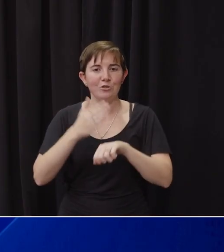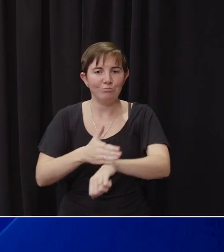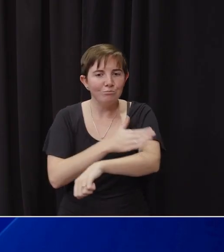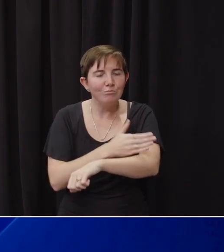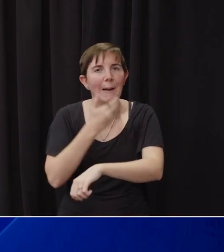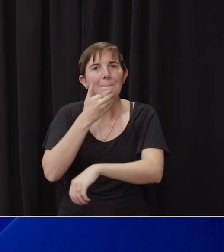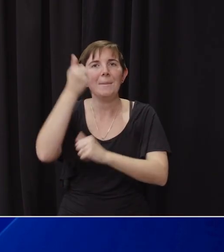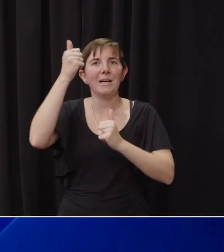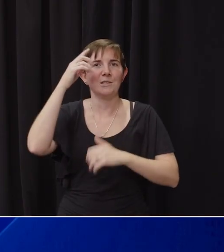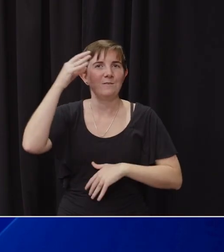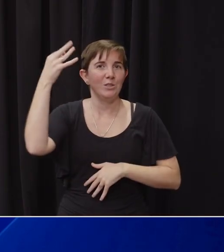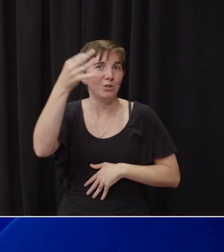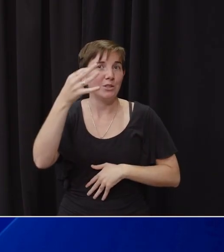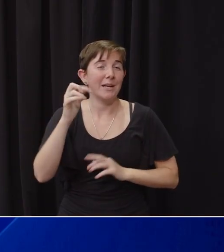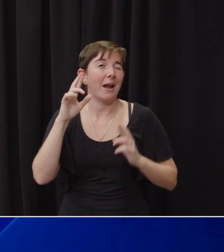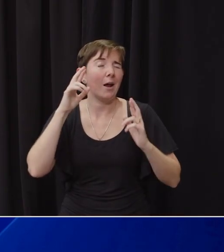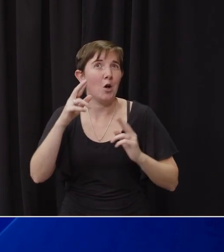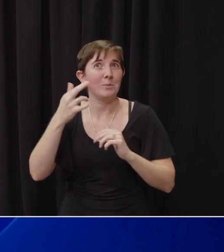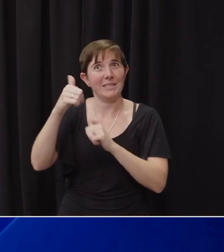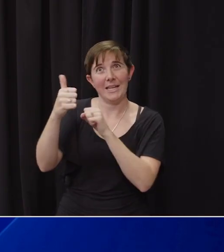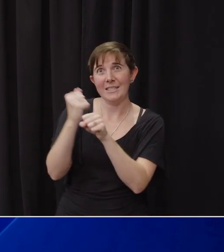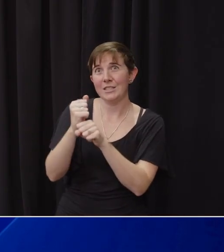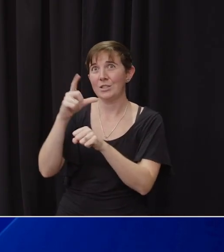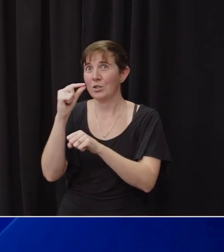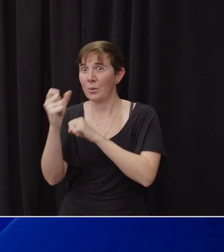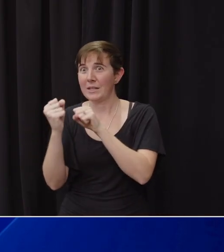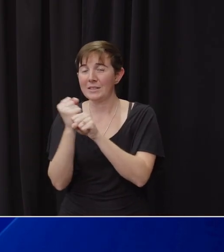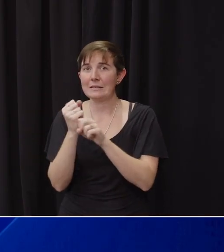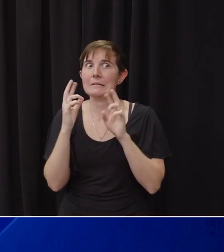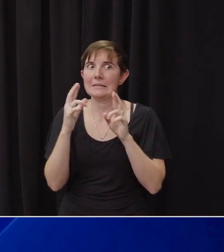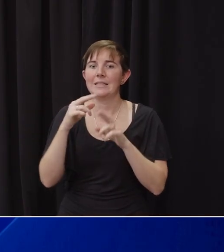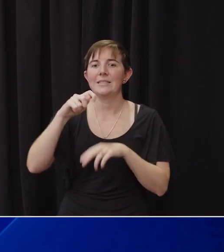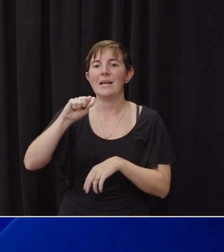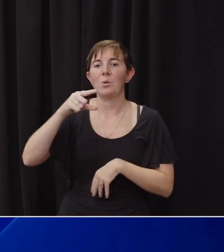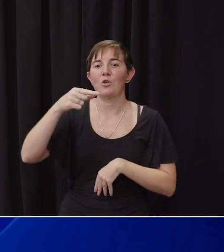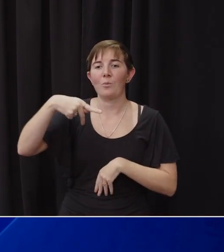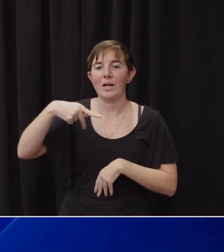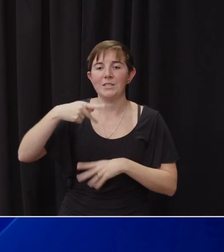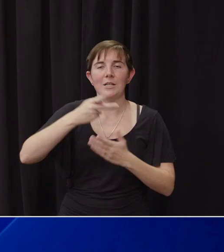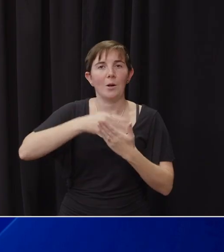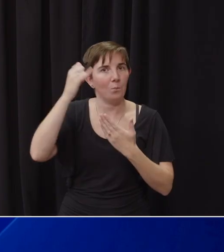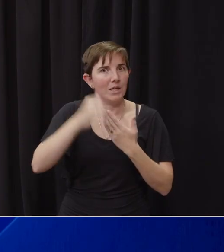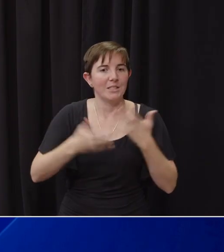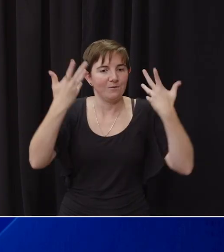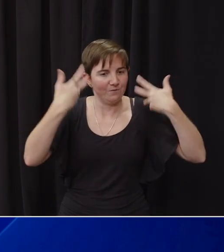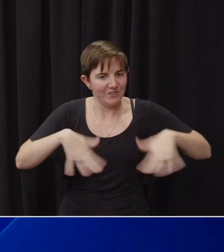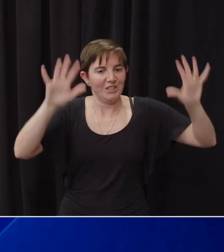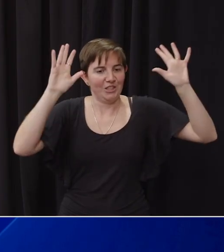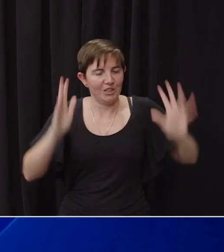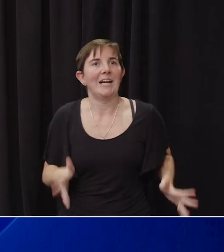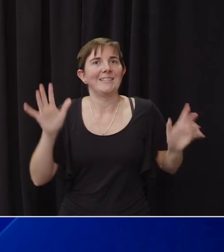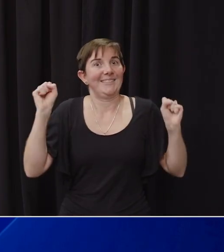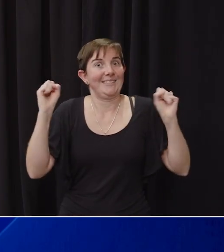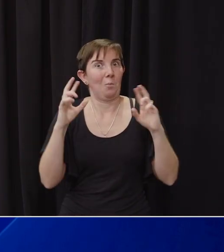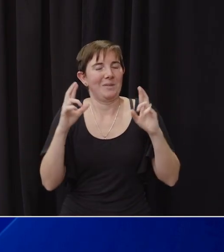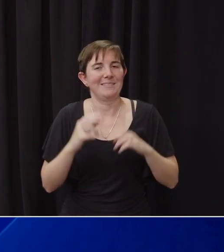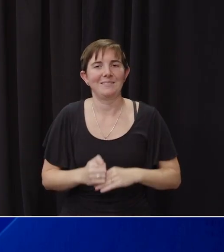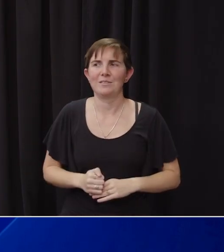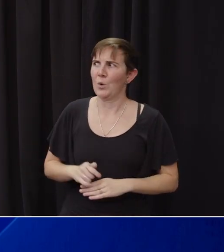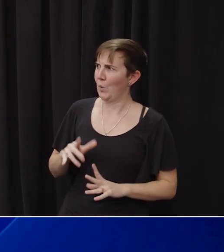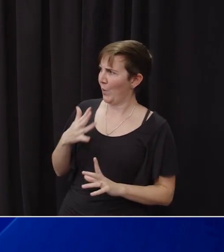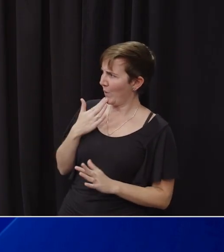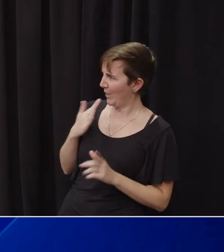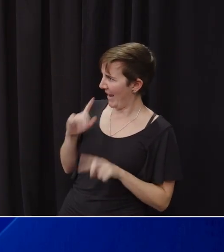future. And I also hope in 10 to 20 years the Tower Grove projects are done and implemented. Yeah. Great